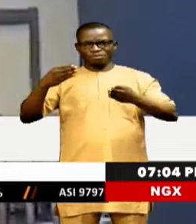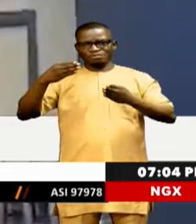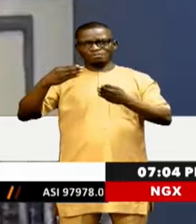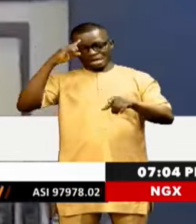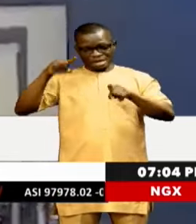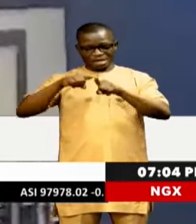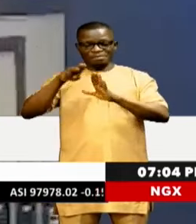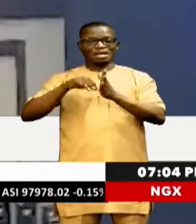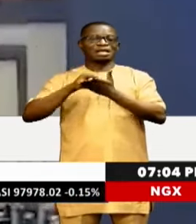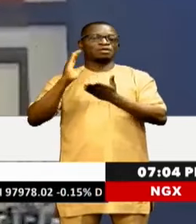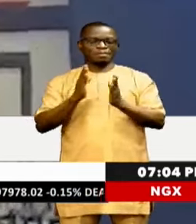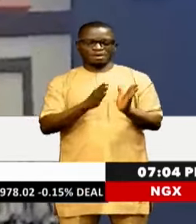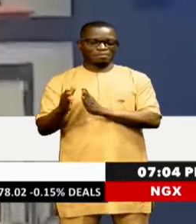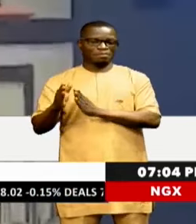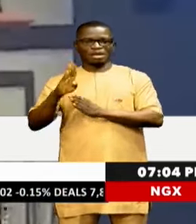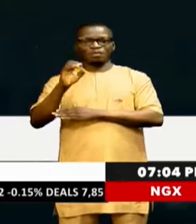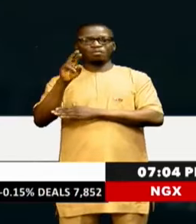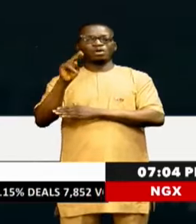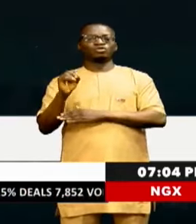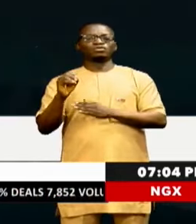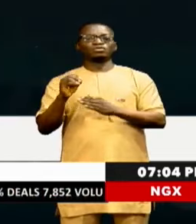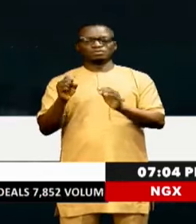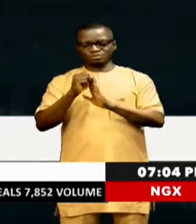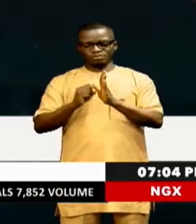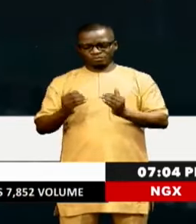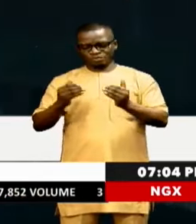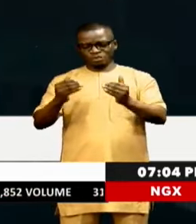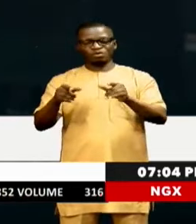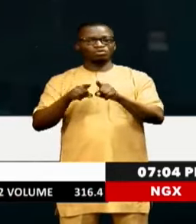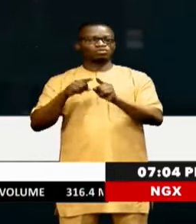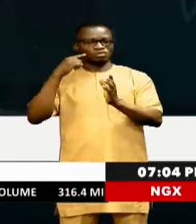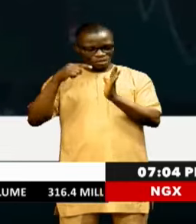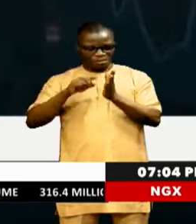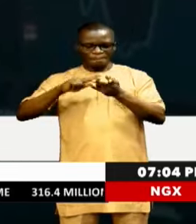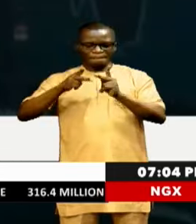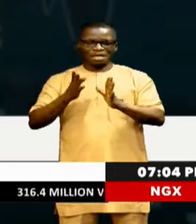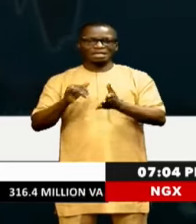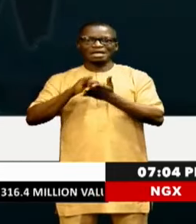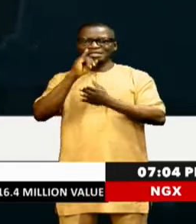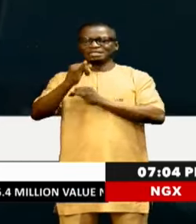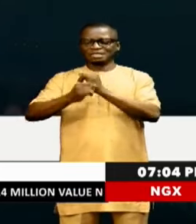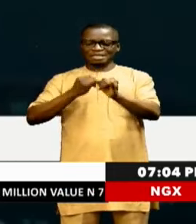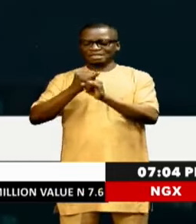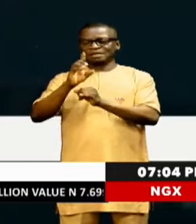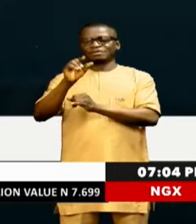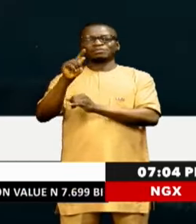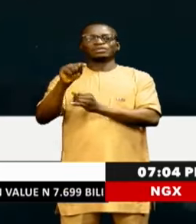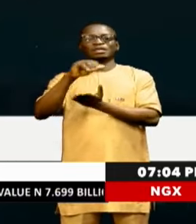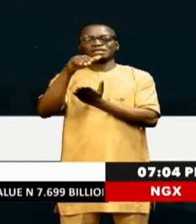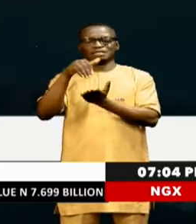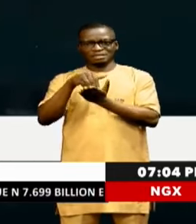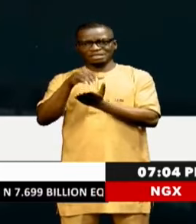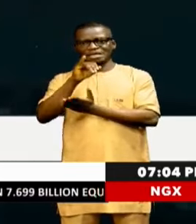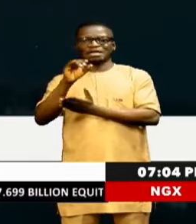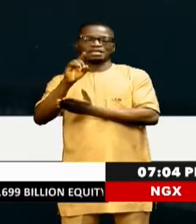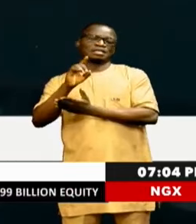propel Borno State's economy forward. One notable partnership is with the International Data Center Authority, IDCA,